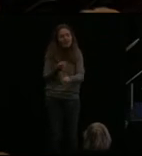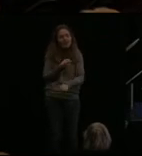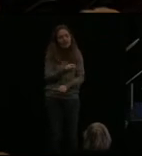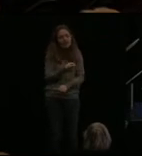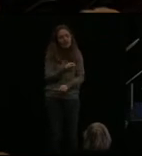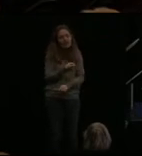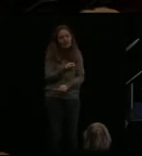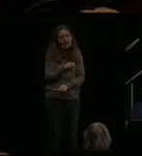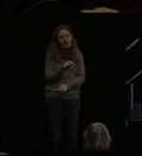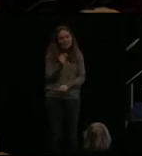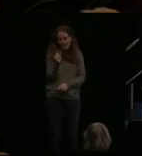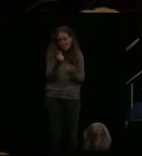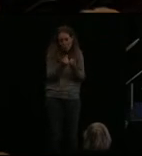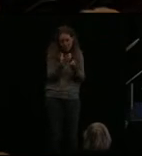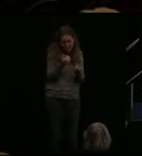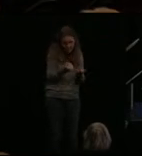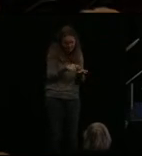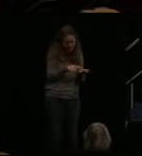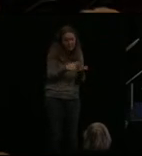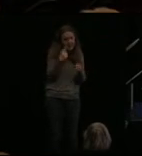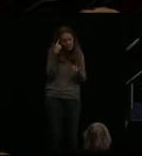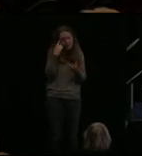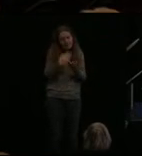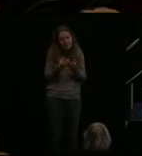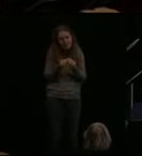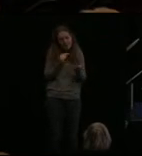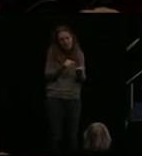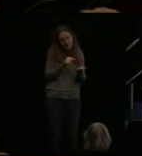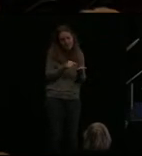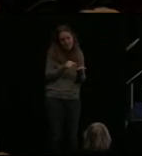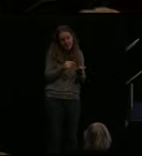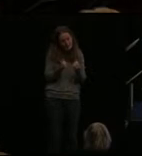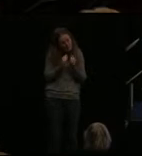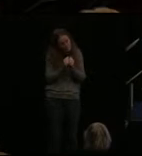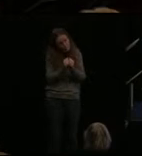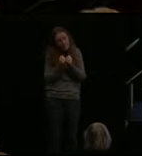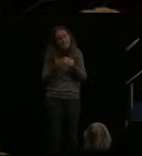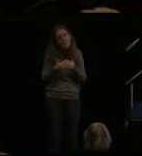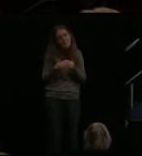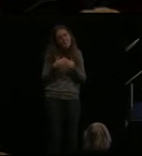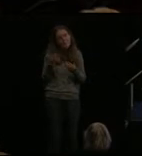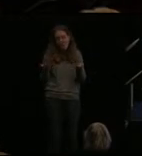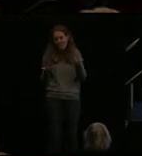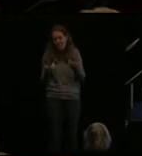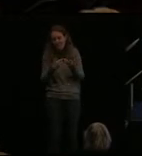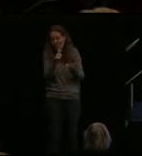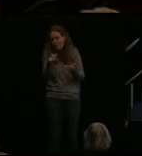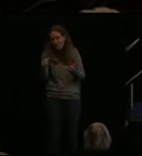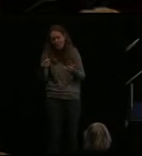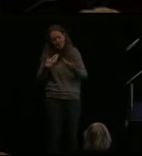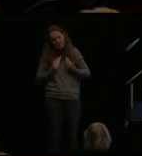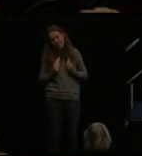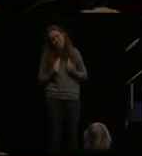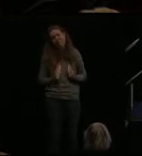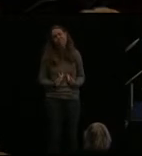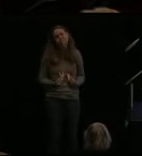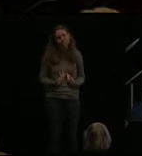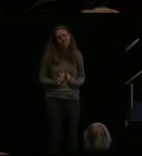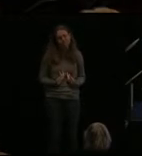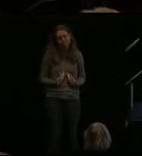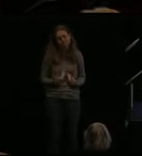that small thing that she had, and that was worth more than the ones who had so much more.